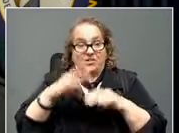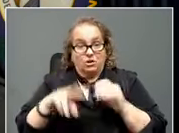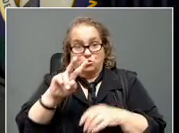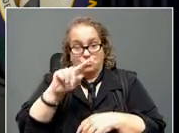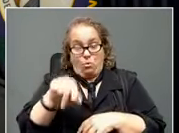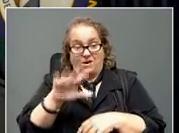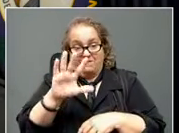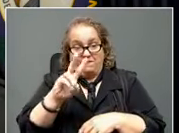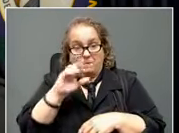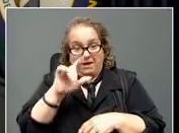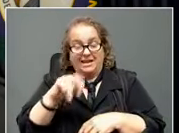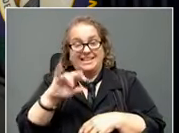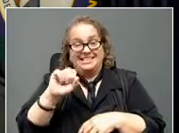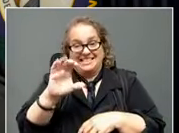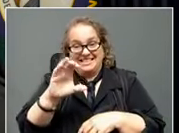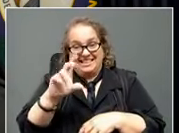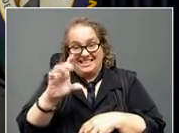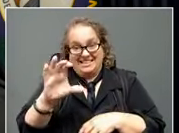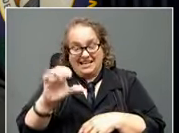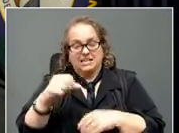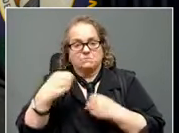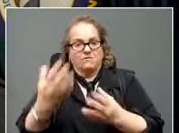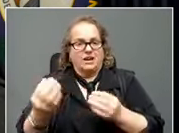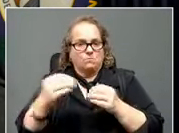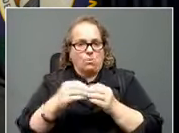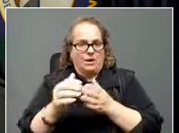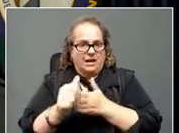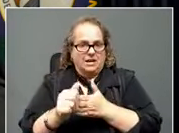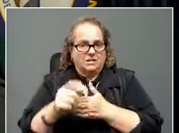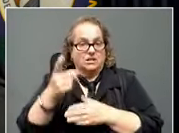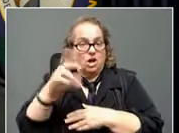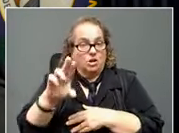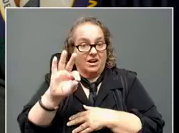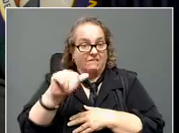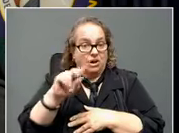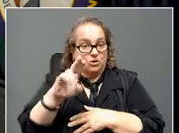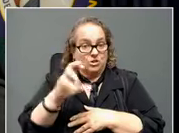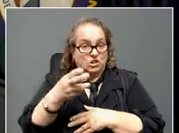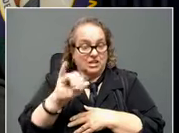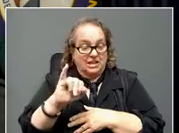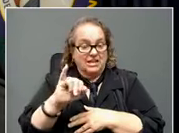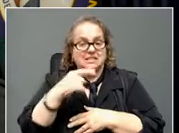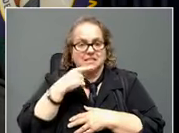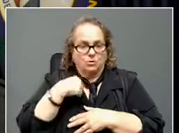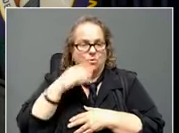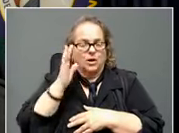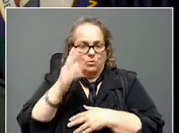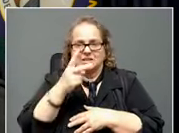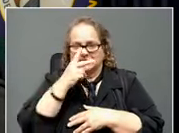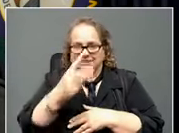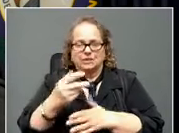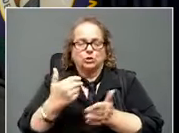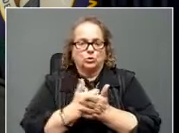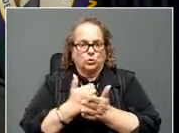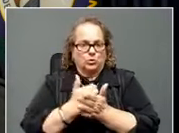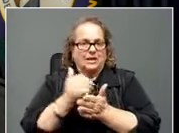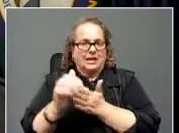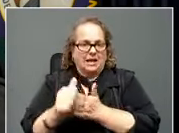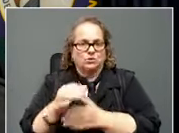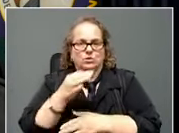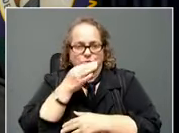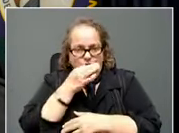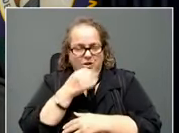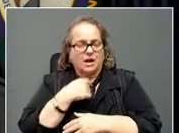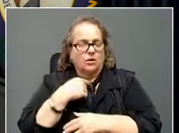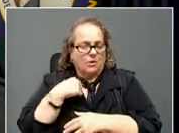think Dr. Fauci said that he expected we would see that sometime soon. So that's something we're going to take into consideration. I